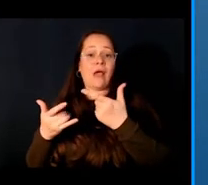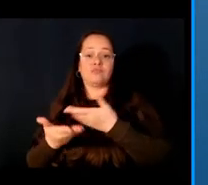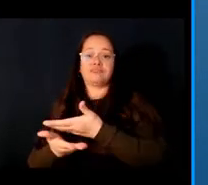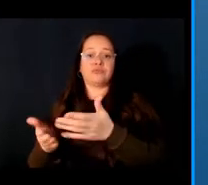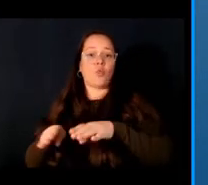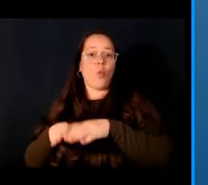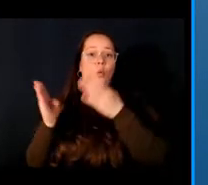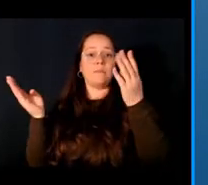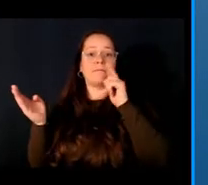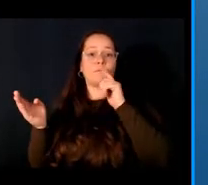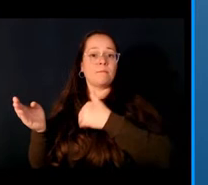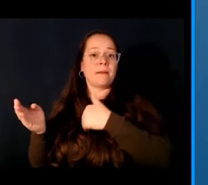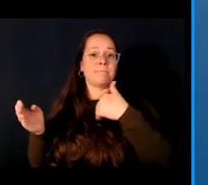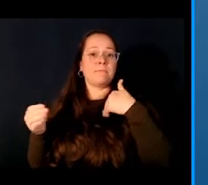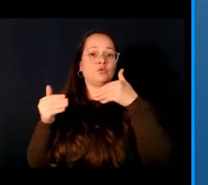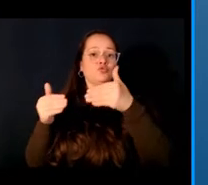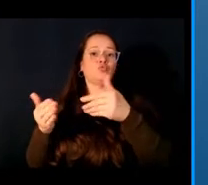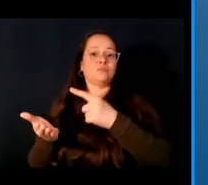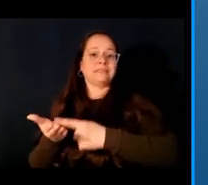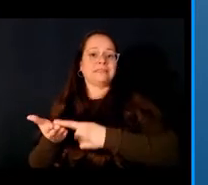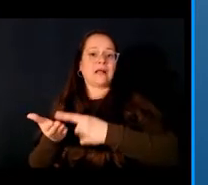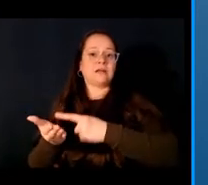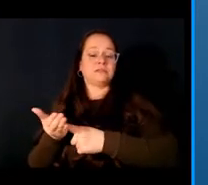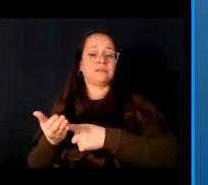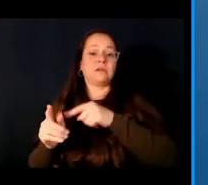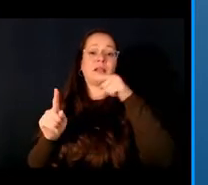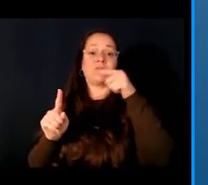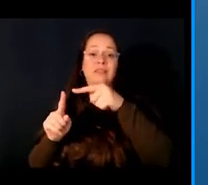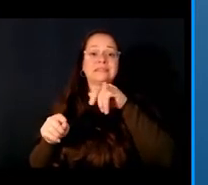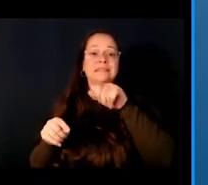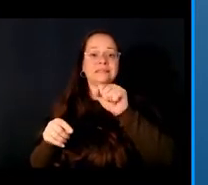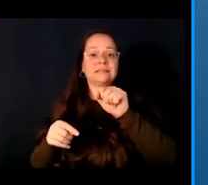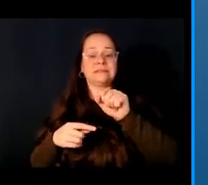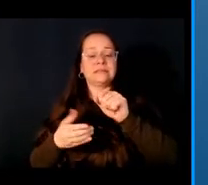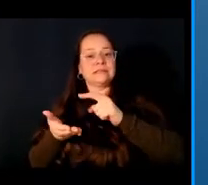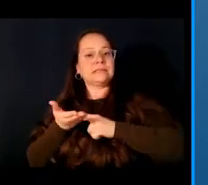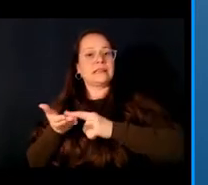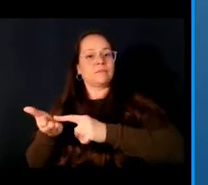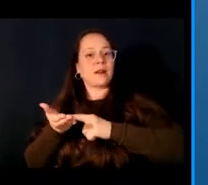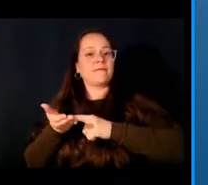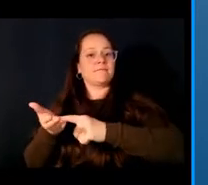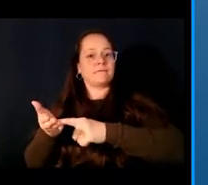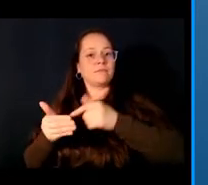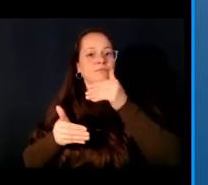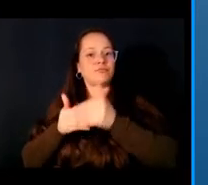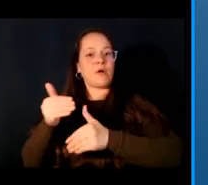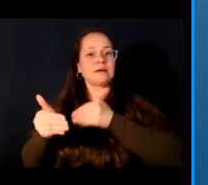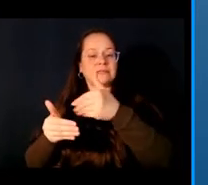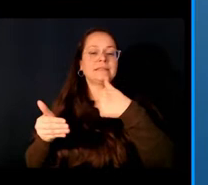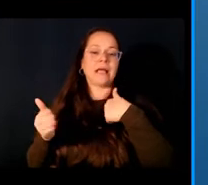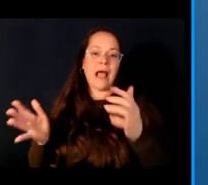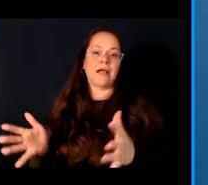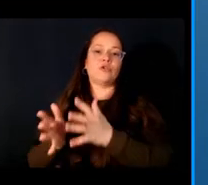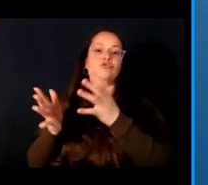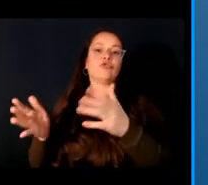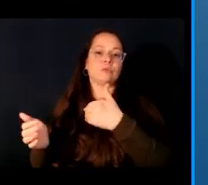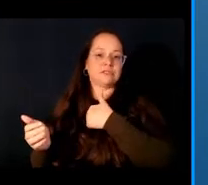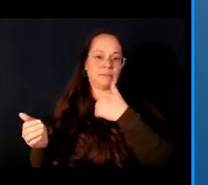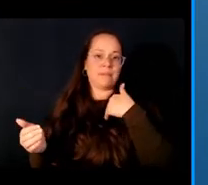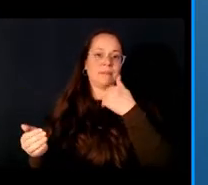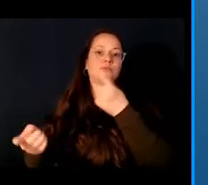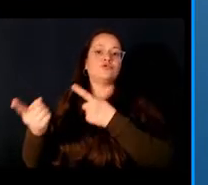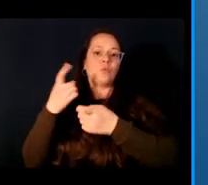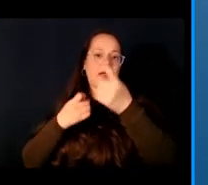members to discuss this is a deliberative process and we encourage members to ask questions